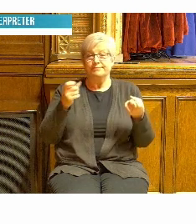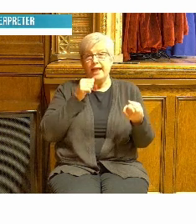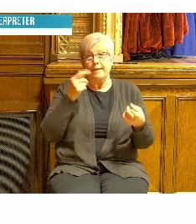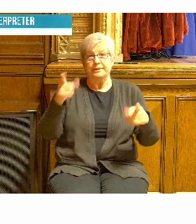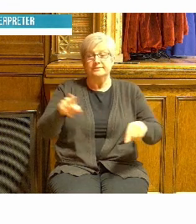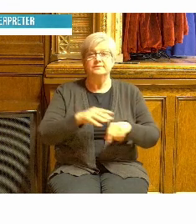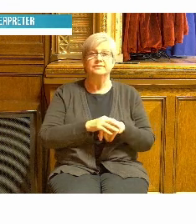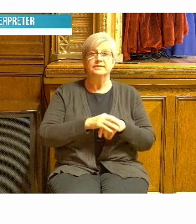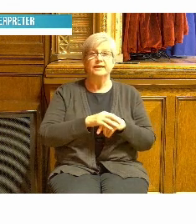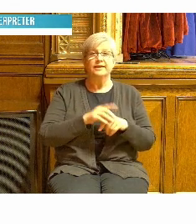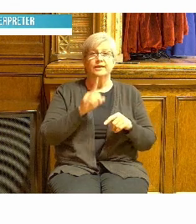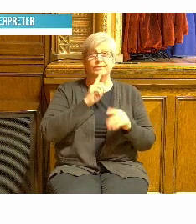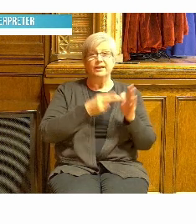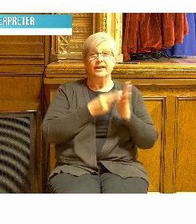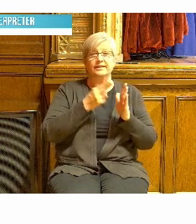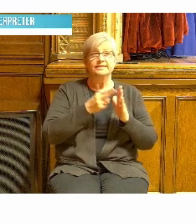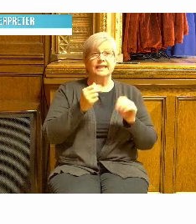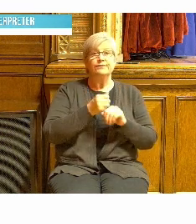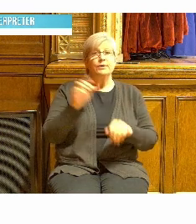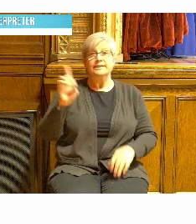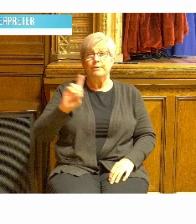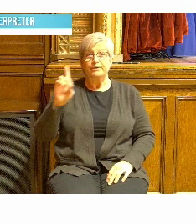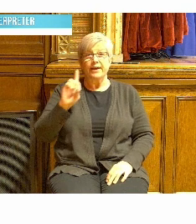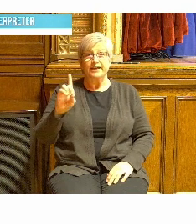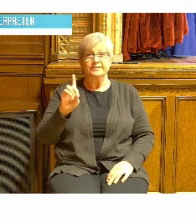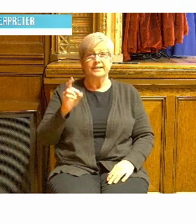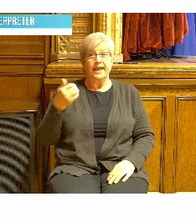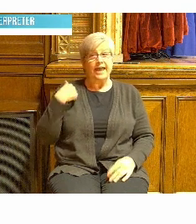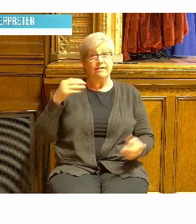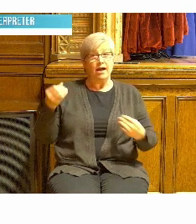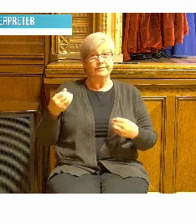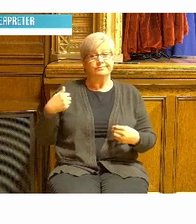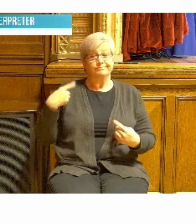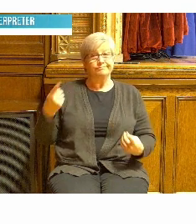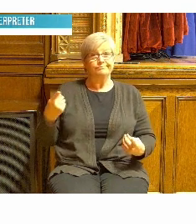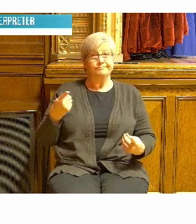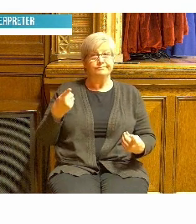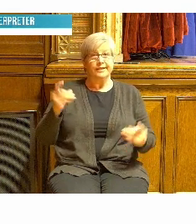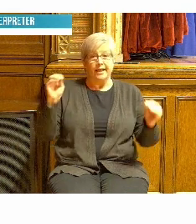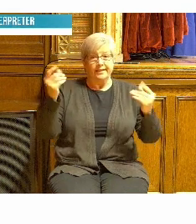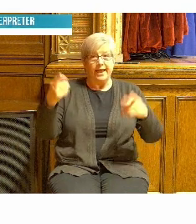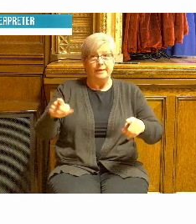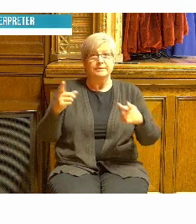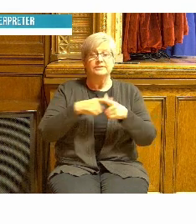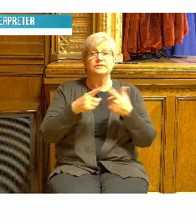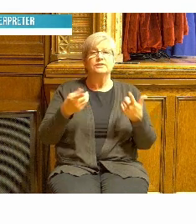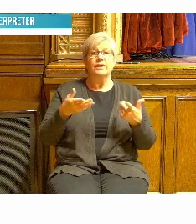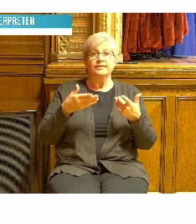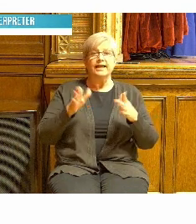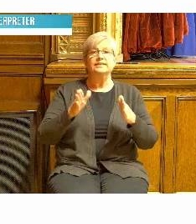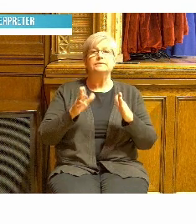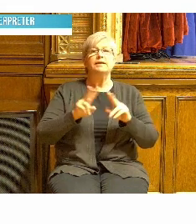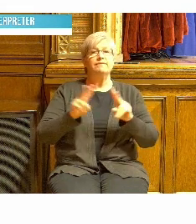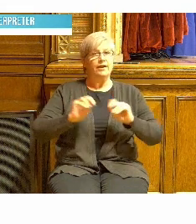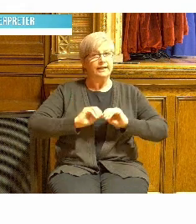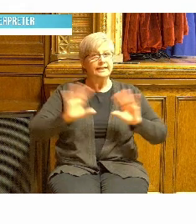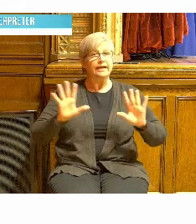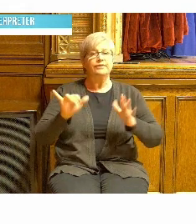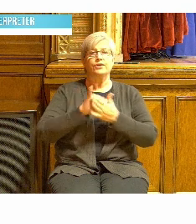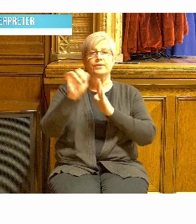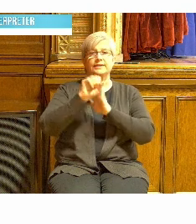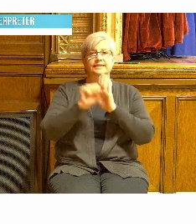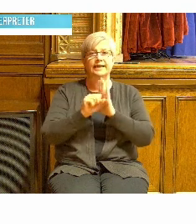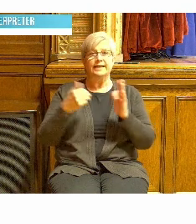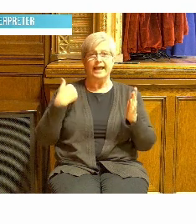happening, and frankly, even when Democrats have had the office, we have not been able to move. So let's be very clear that the state of New York